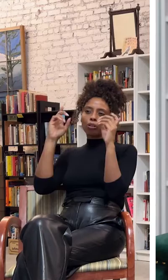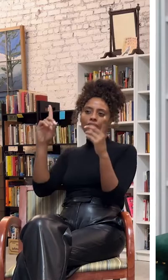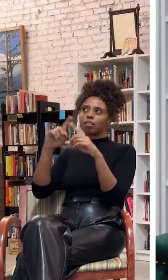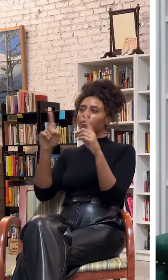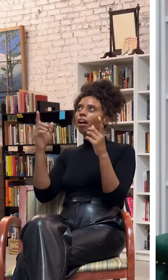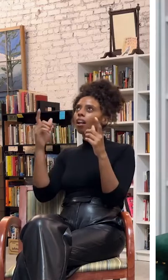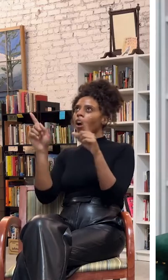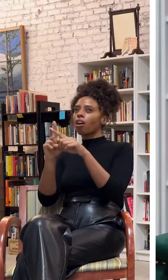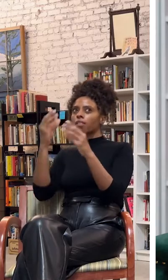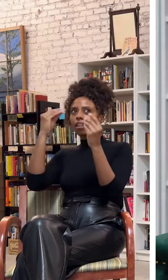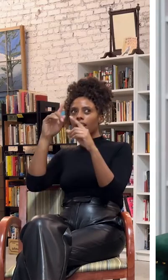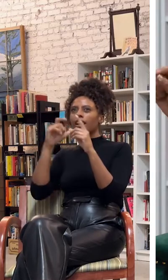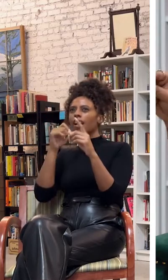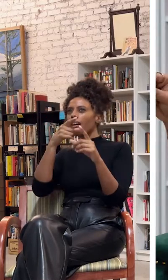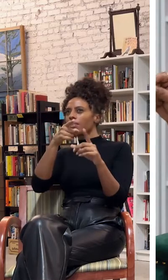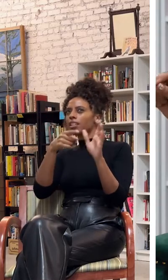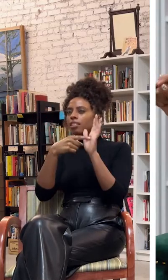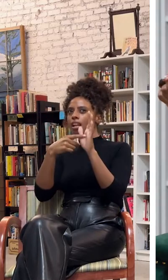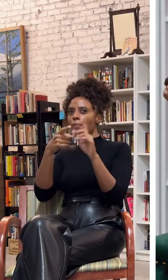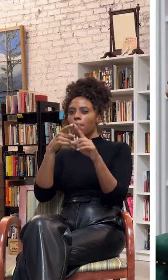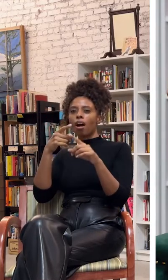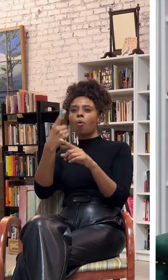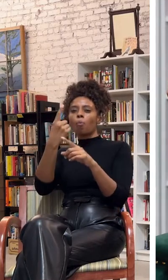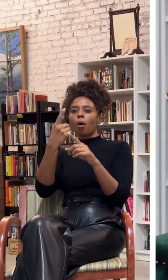that not necessarily from the example, but one of the comrades from that group,